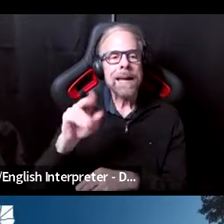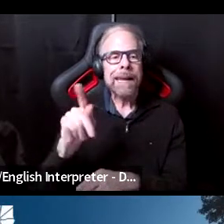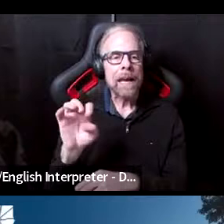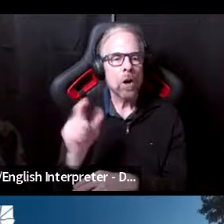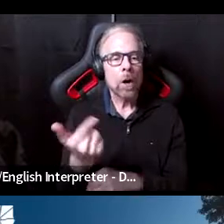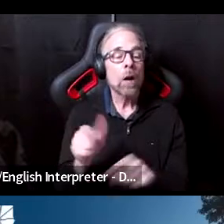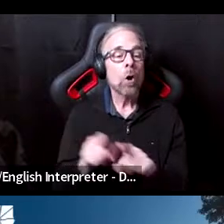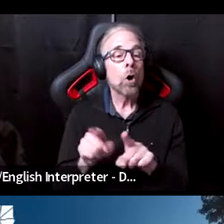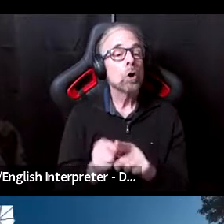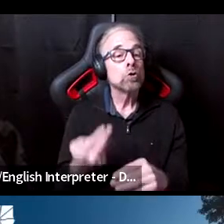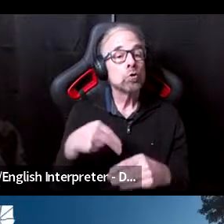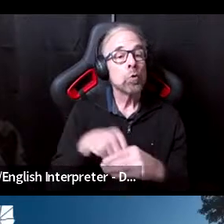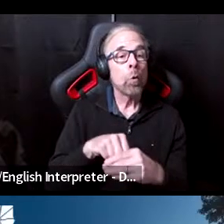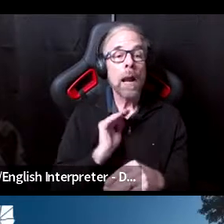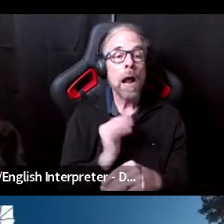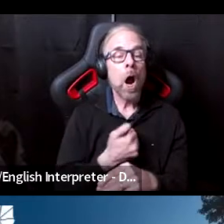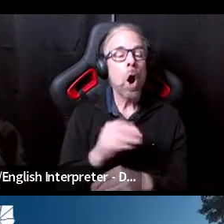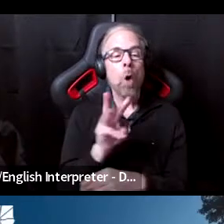at our website,